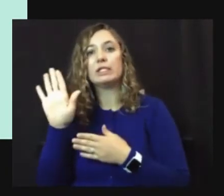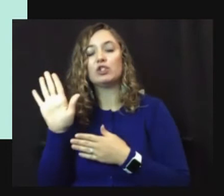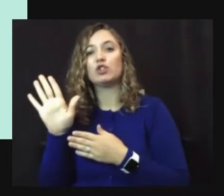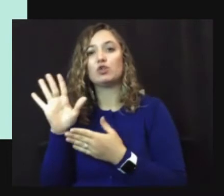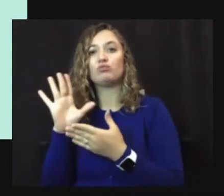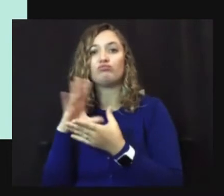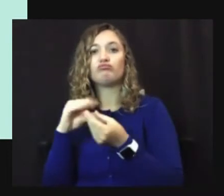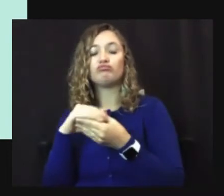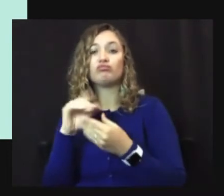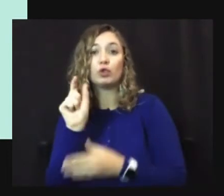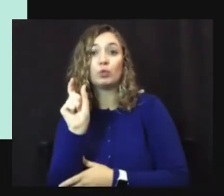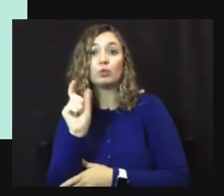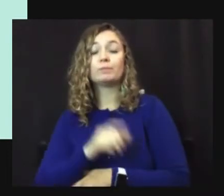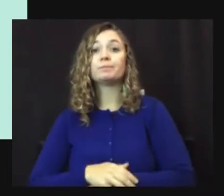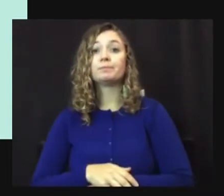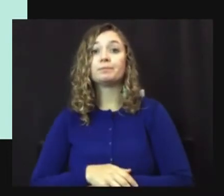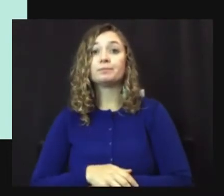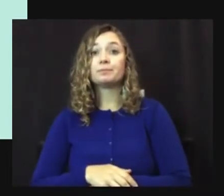because